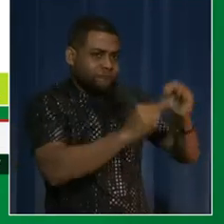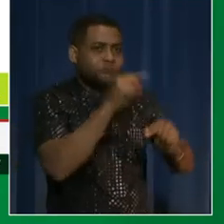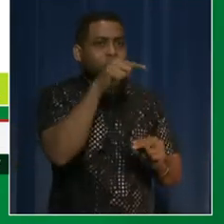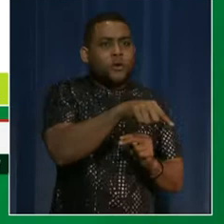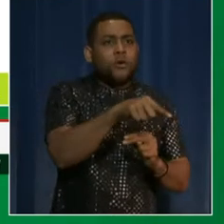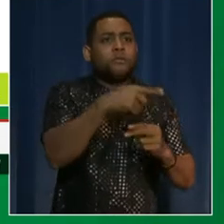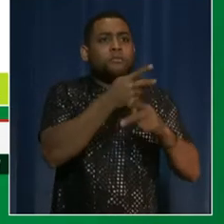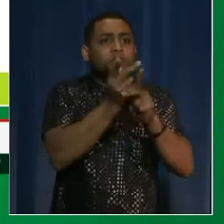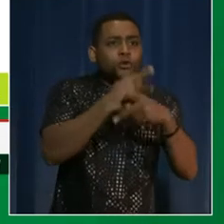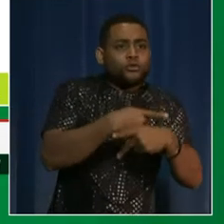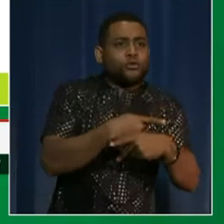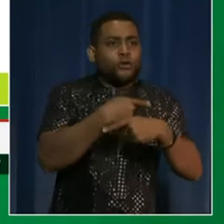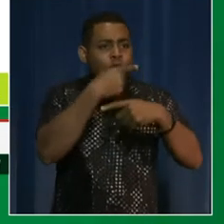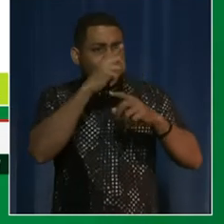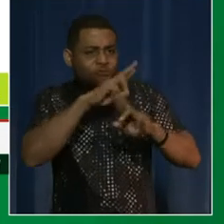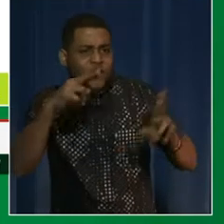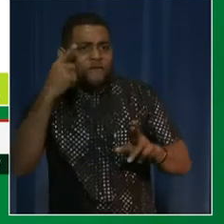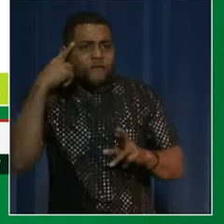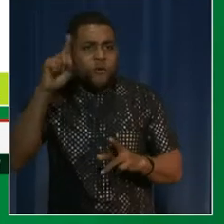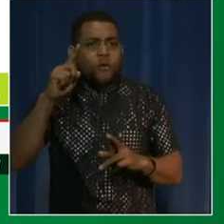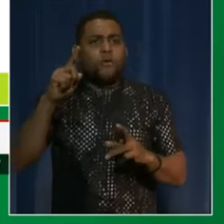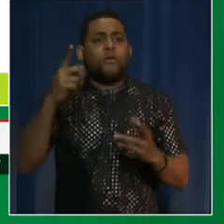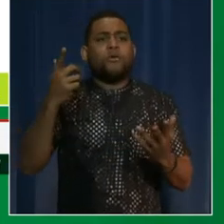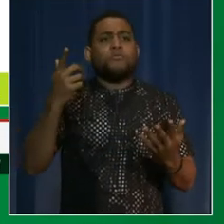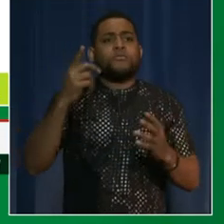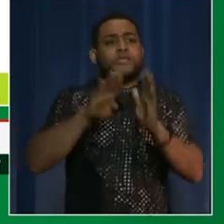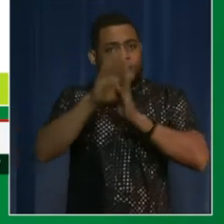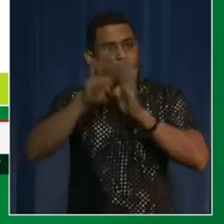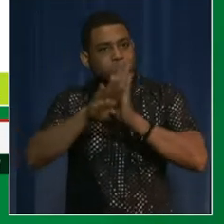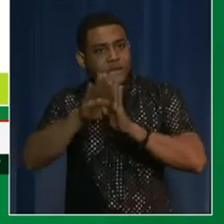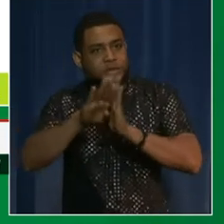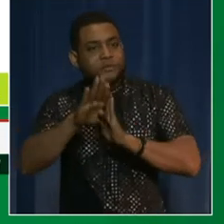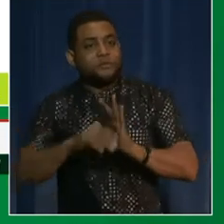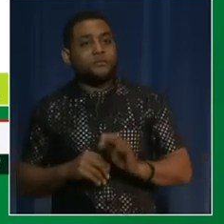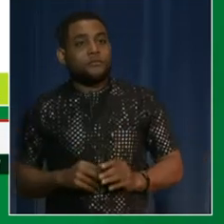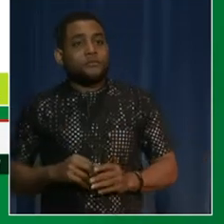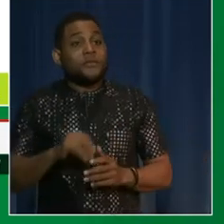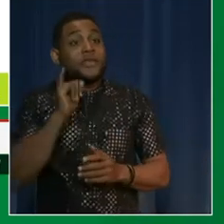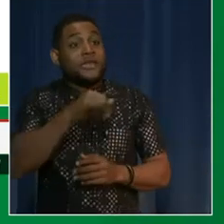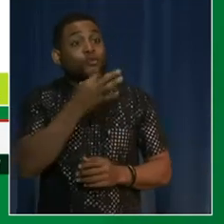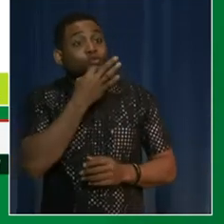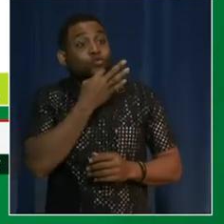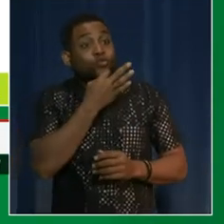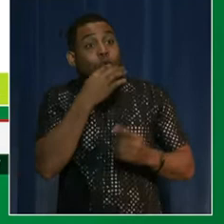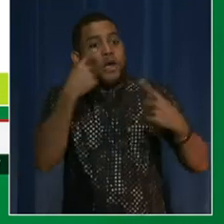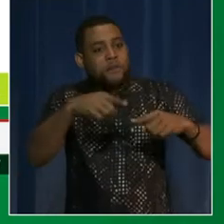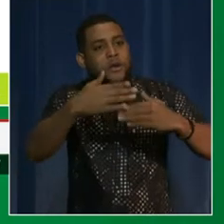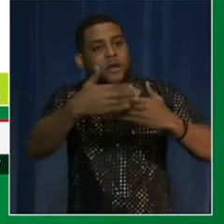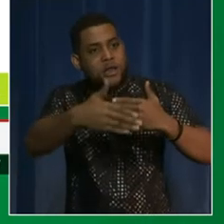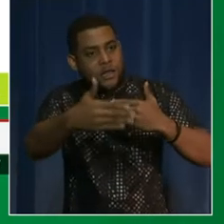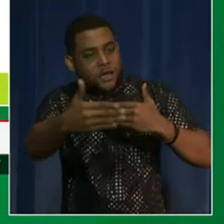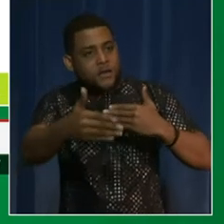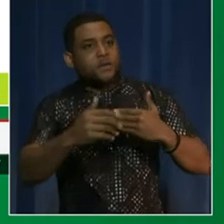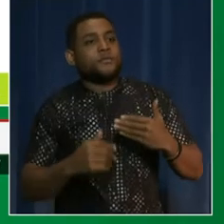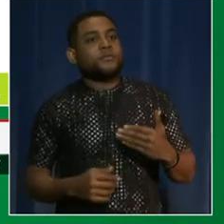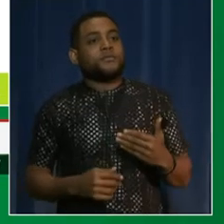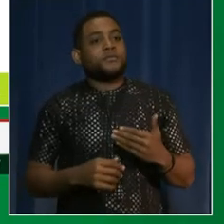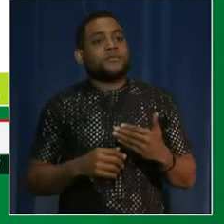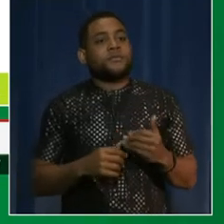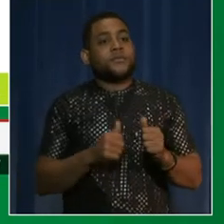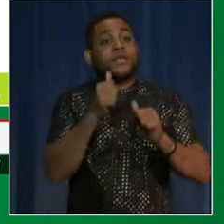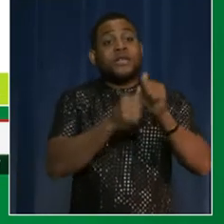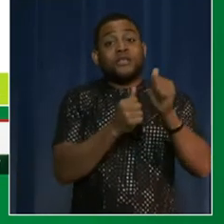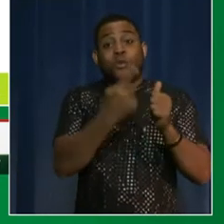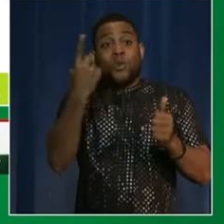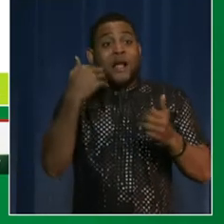be coming, that will be coming out within the next few weeks. Each property will have its own solicitation for the lots. Those of you who've been around